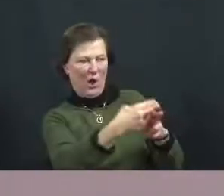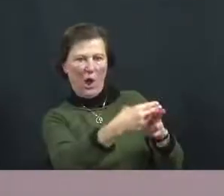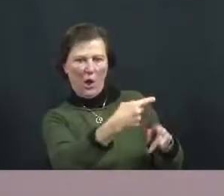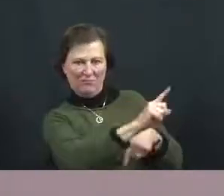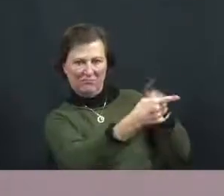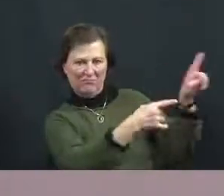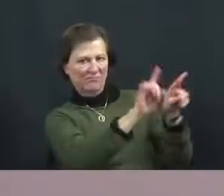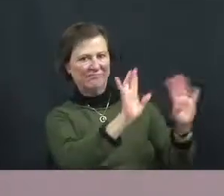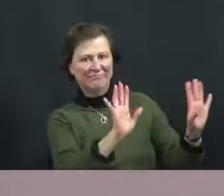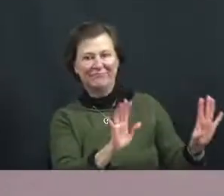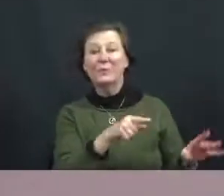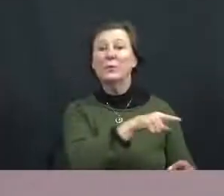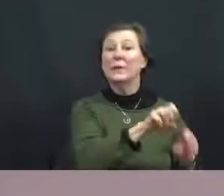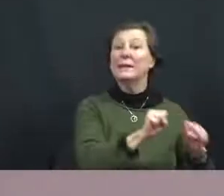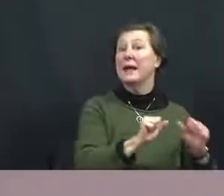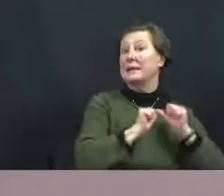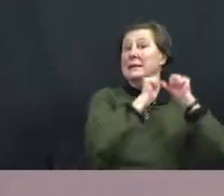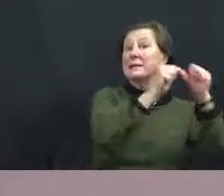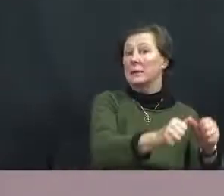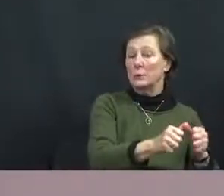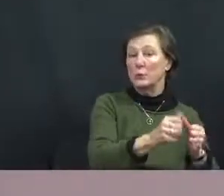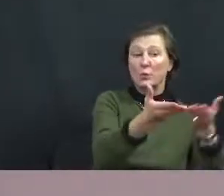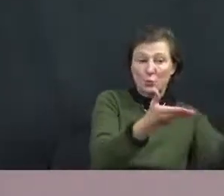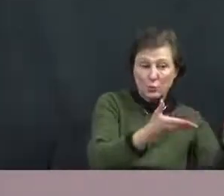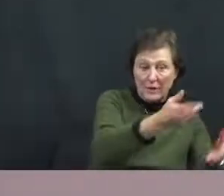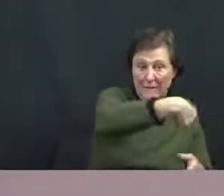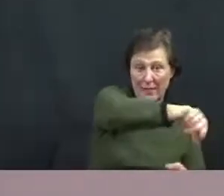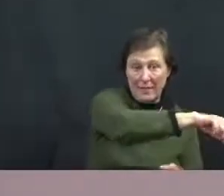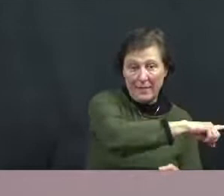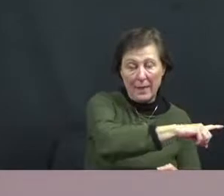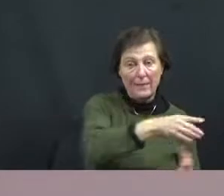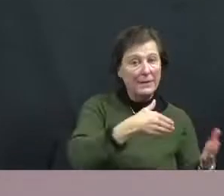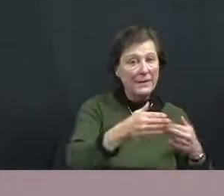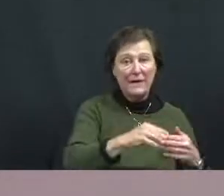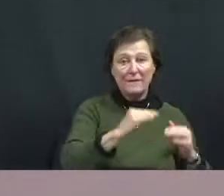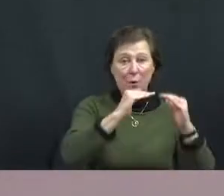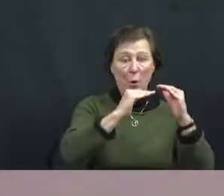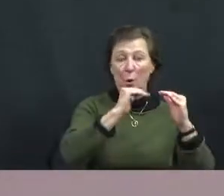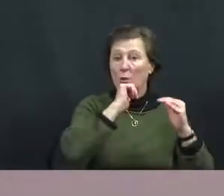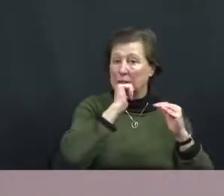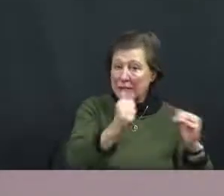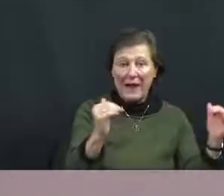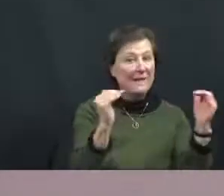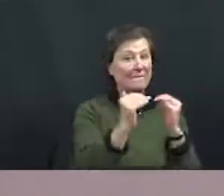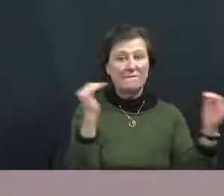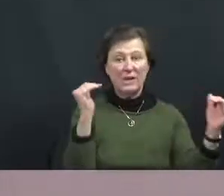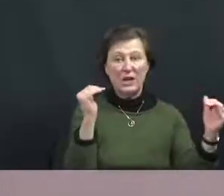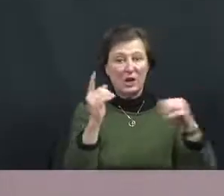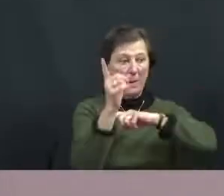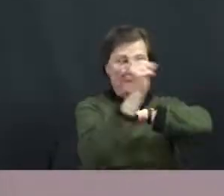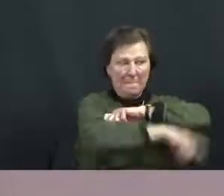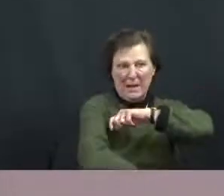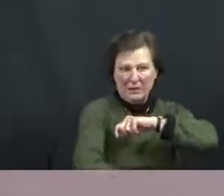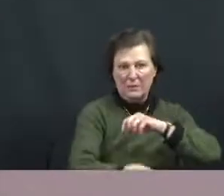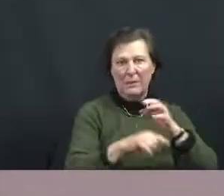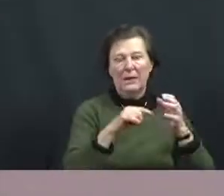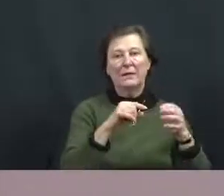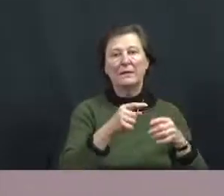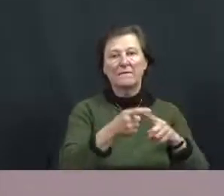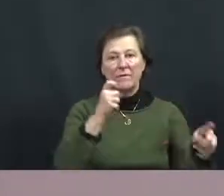So he continues to serve them. In spite of the unjust, punitive actions taken against him by the